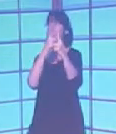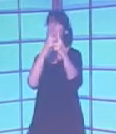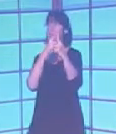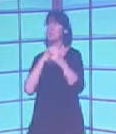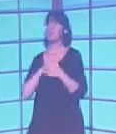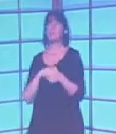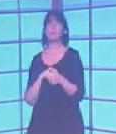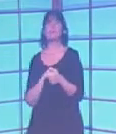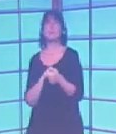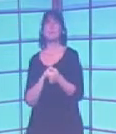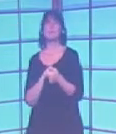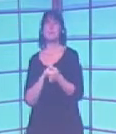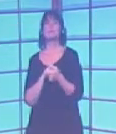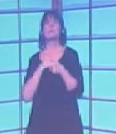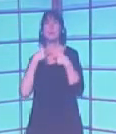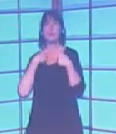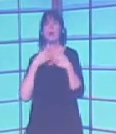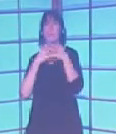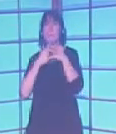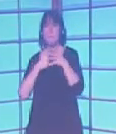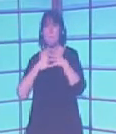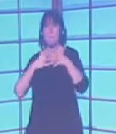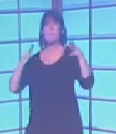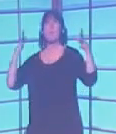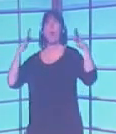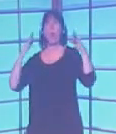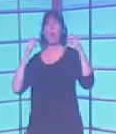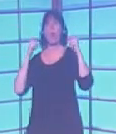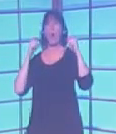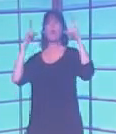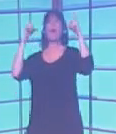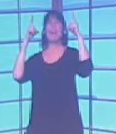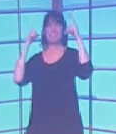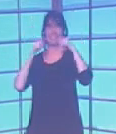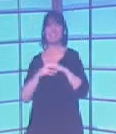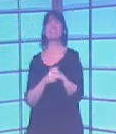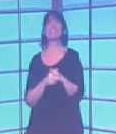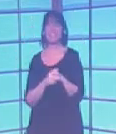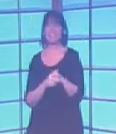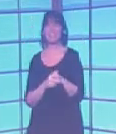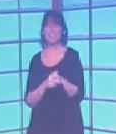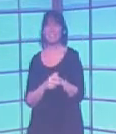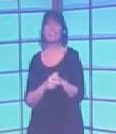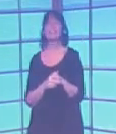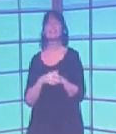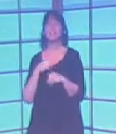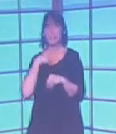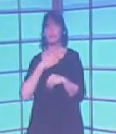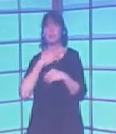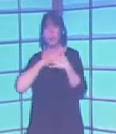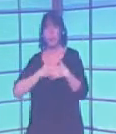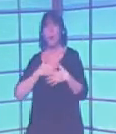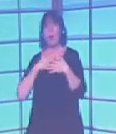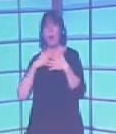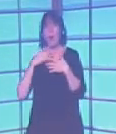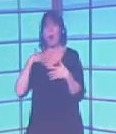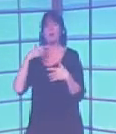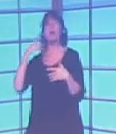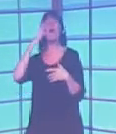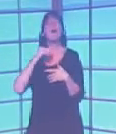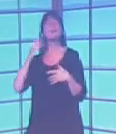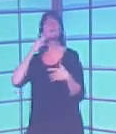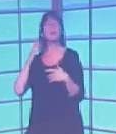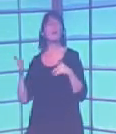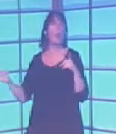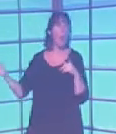raise awareness, and to enhance well-being through sport by ensuring an equality of spectator experience for all fans. Level